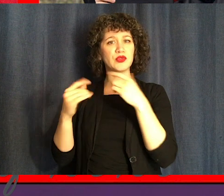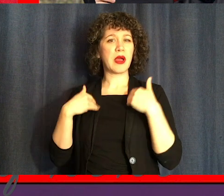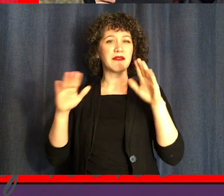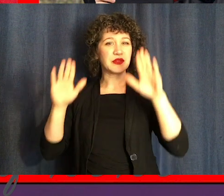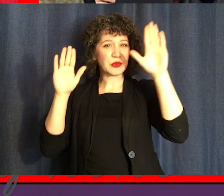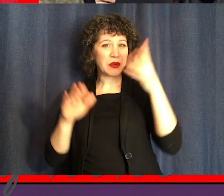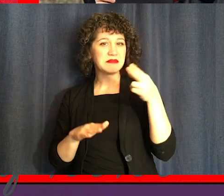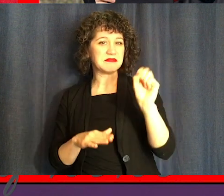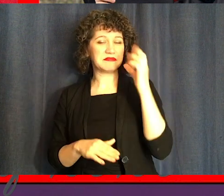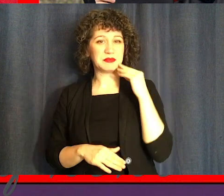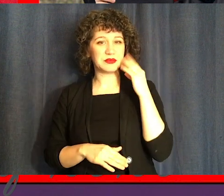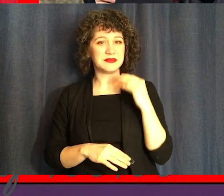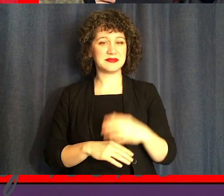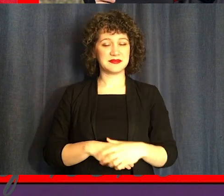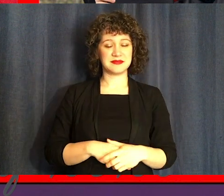school experience.